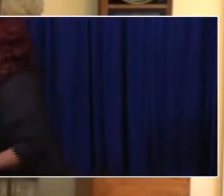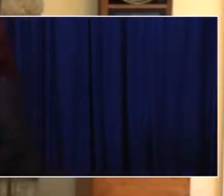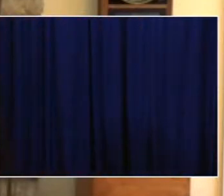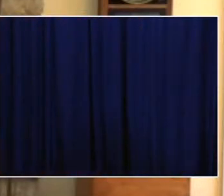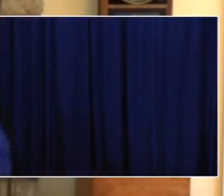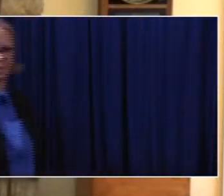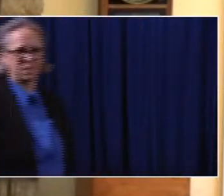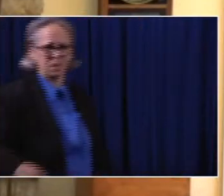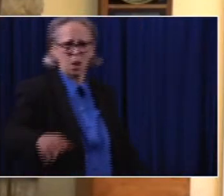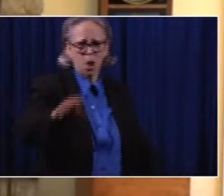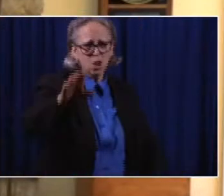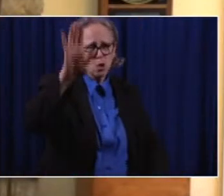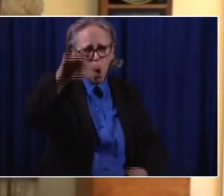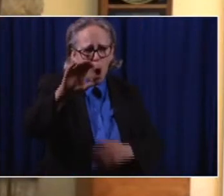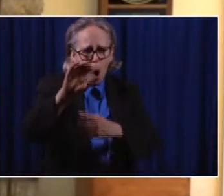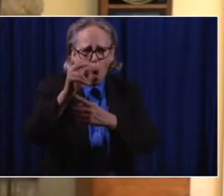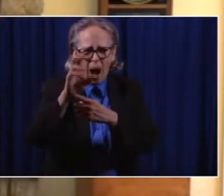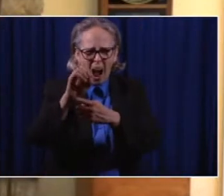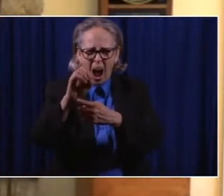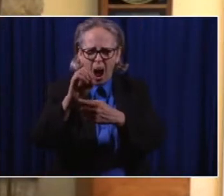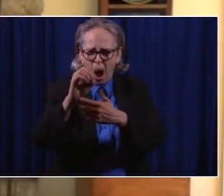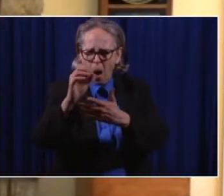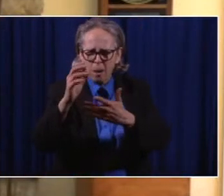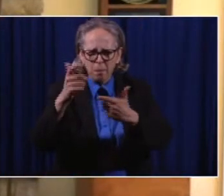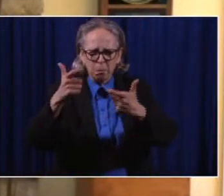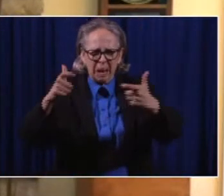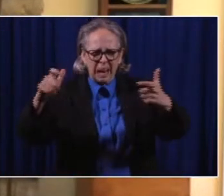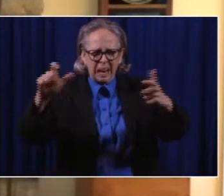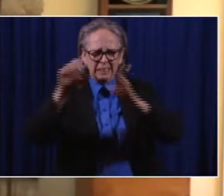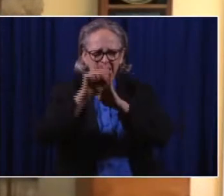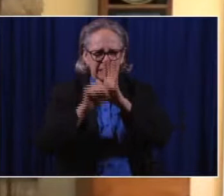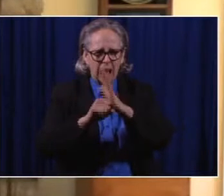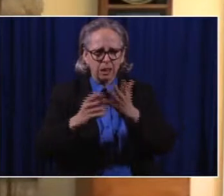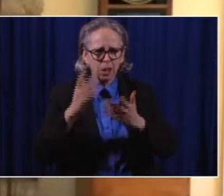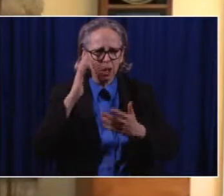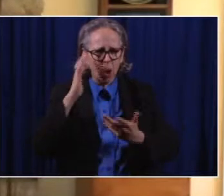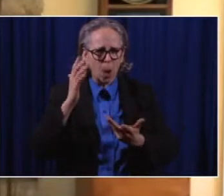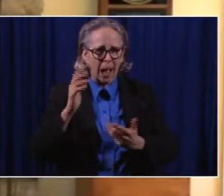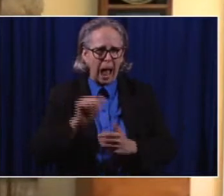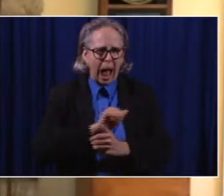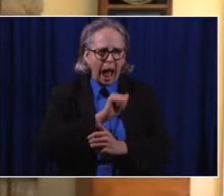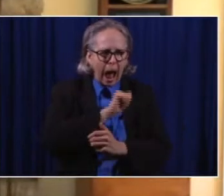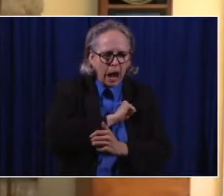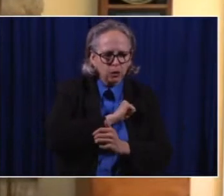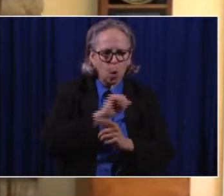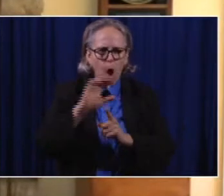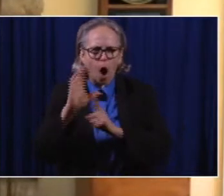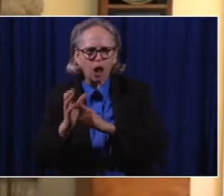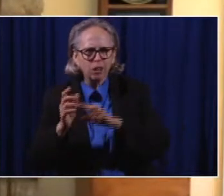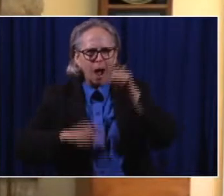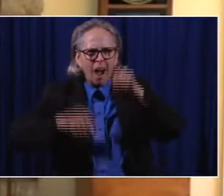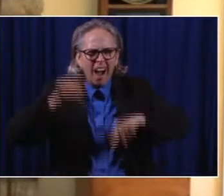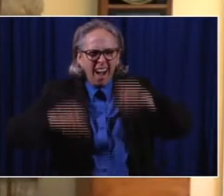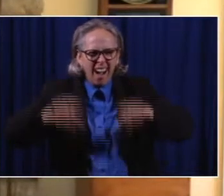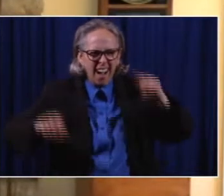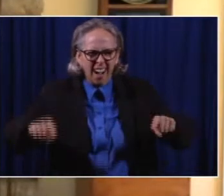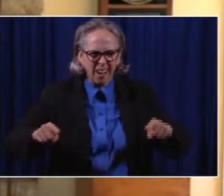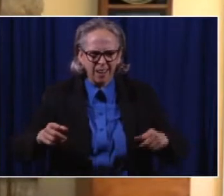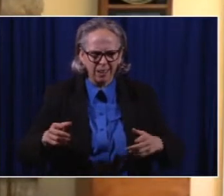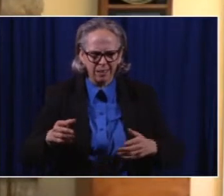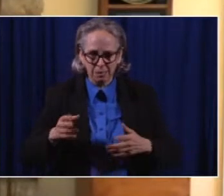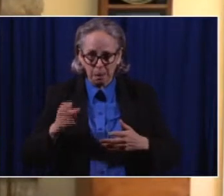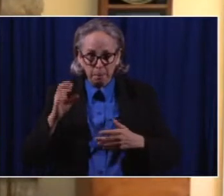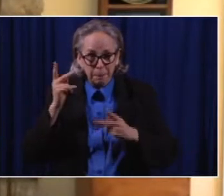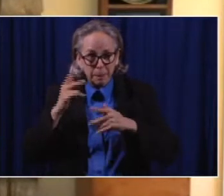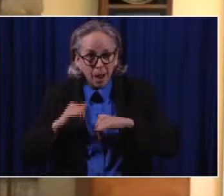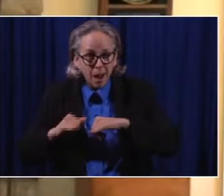People have different attitudes, cultures of looking at things. And so if it was 95%, we wouldn't be talking about it. If